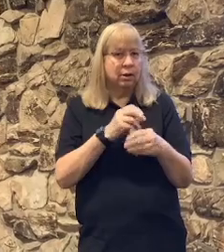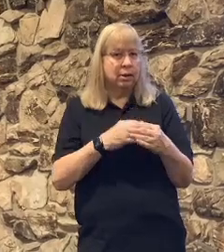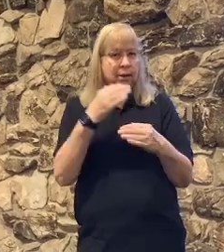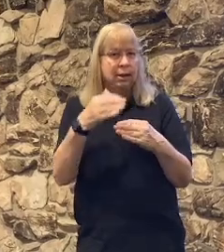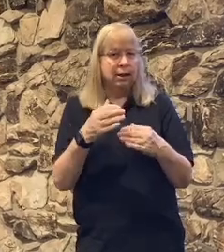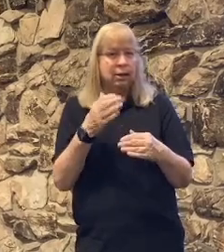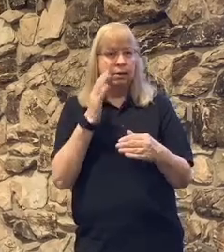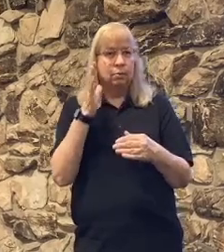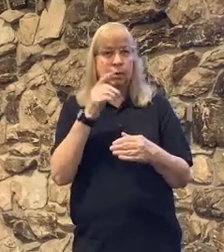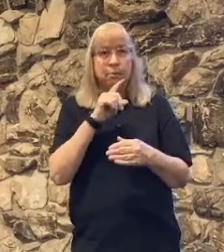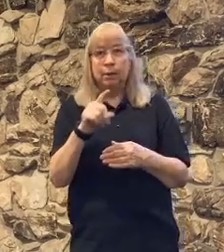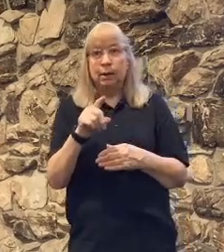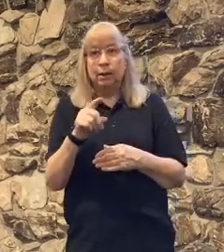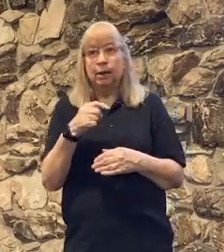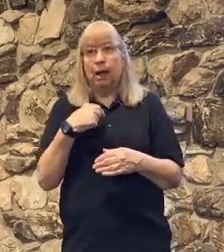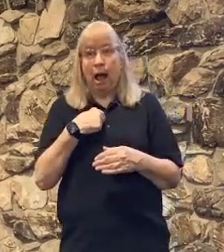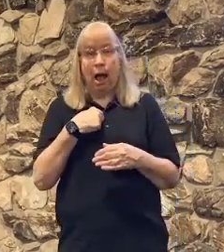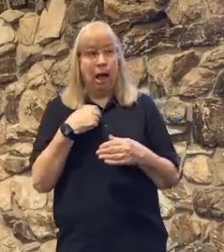I've done that.